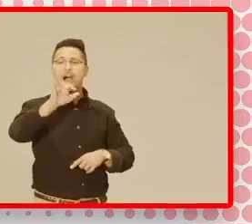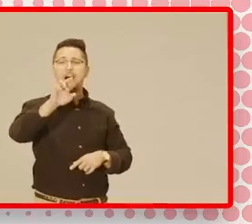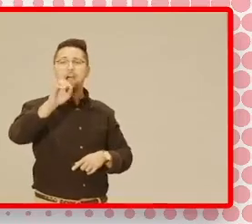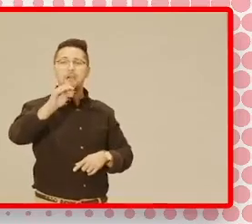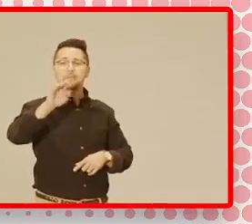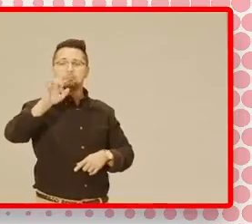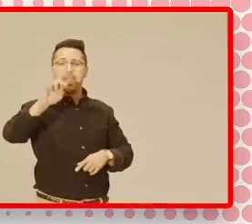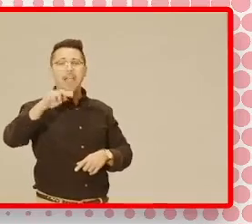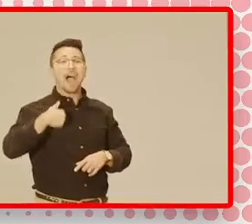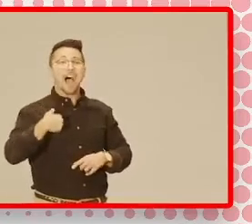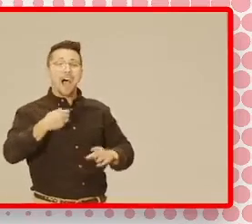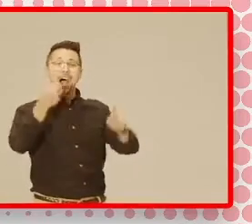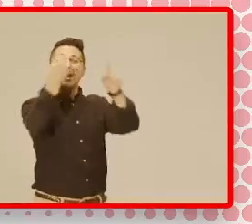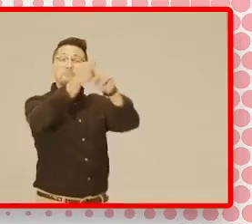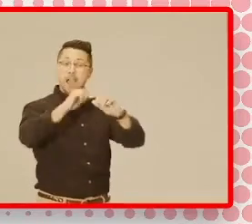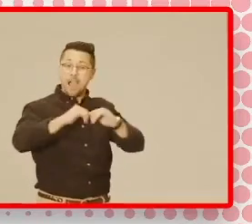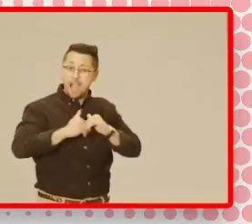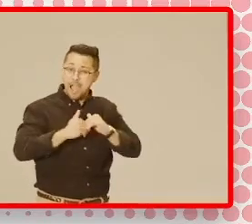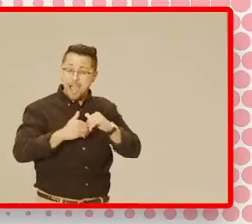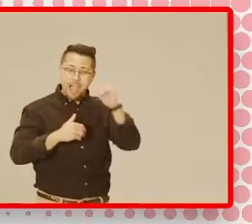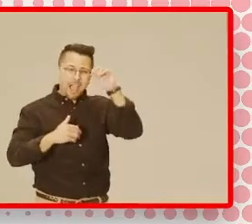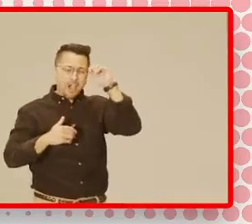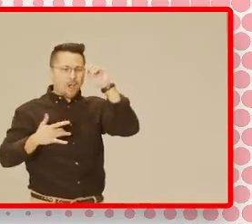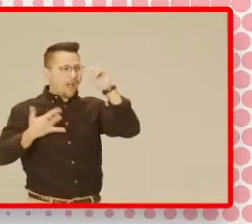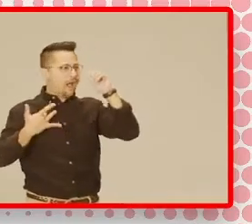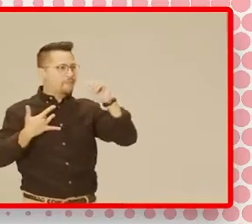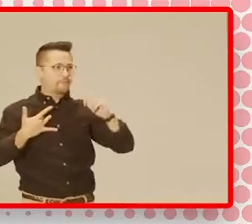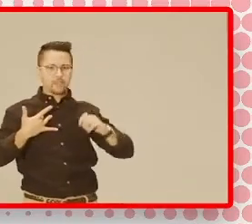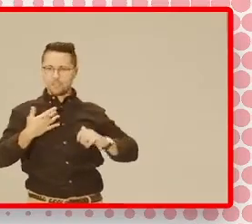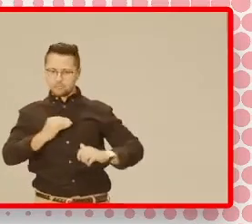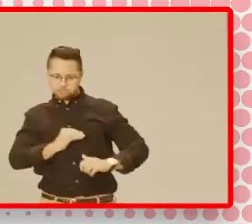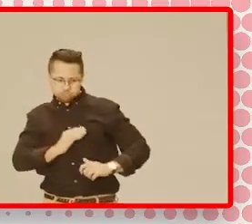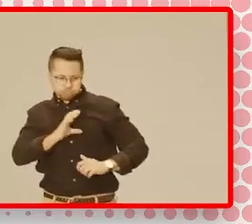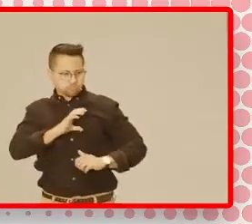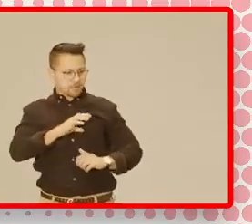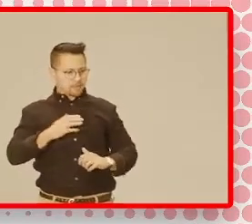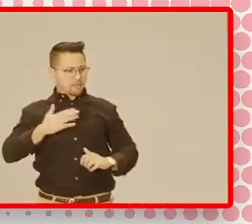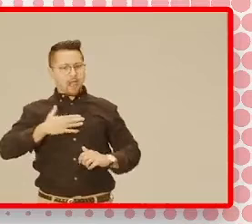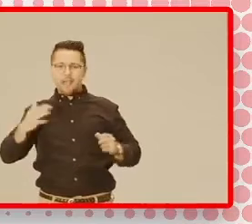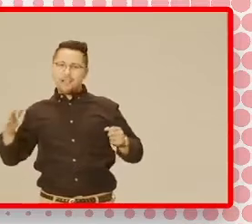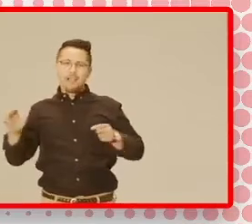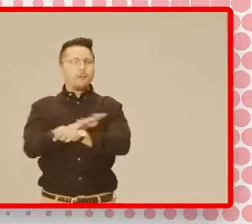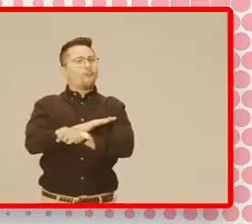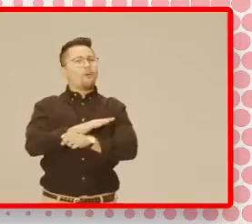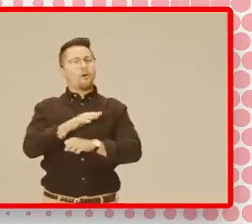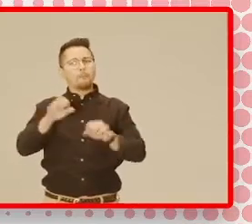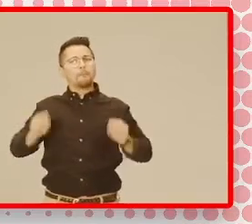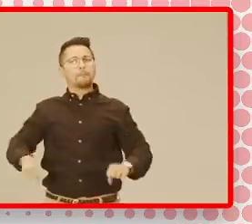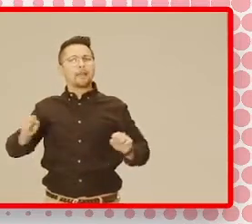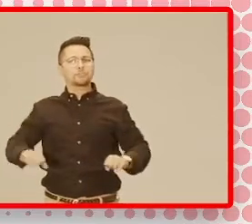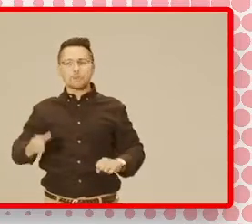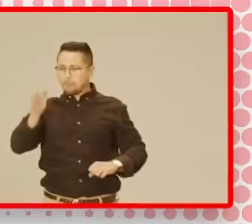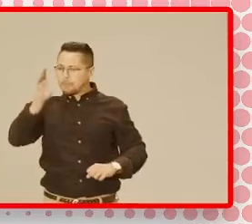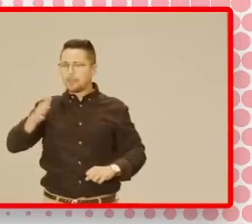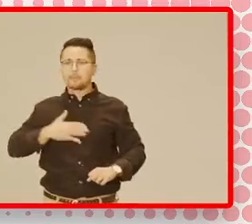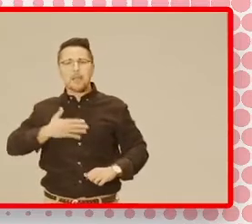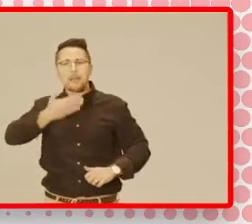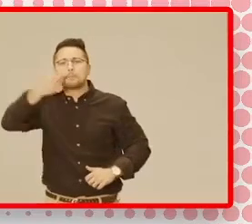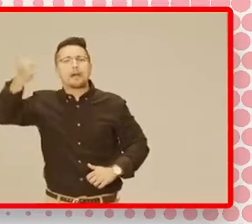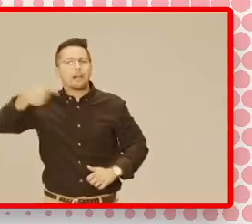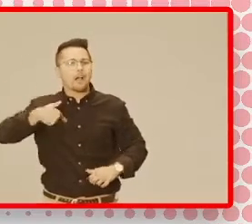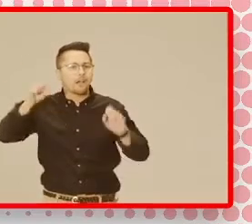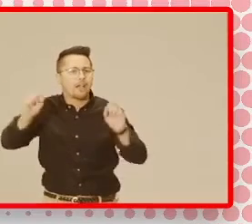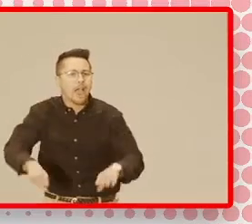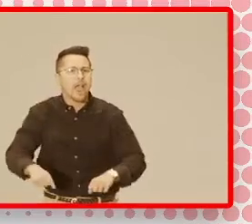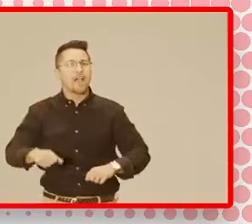my full potential of being the best I can be by getting